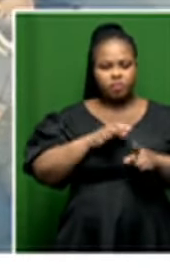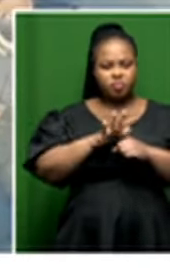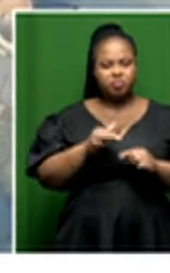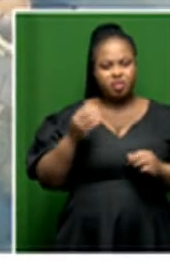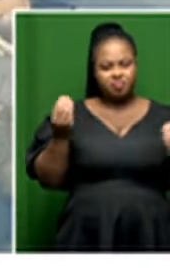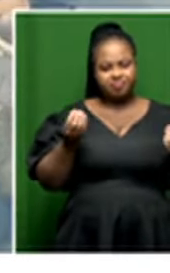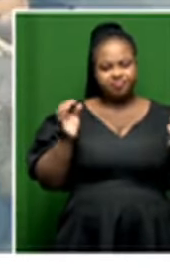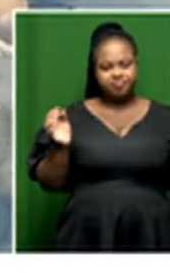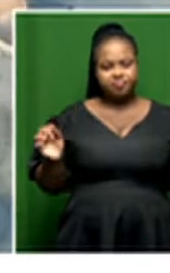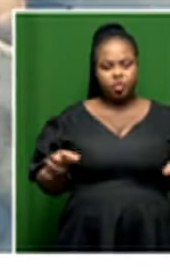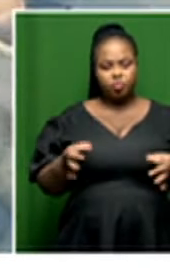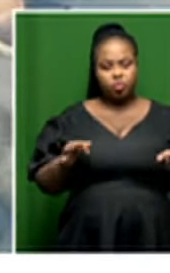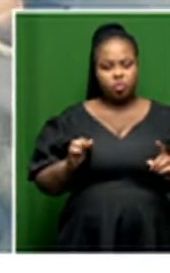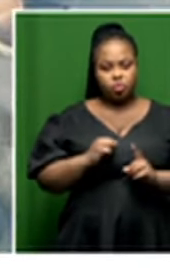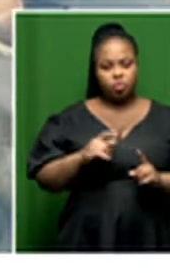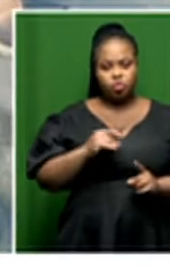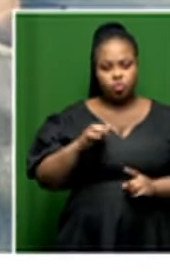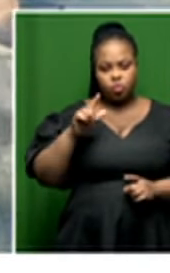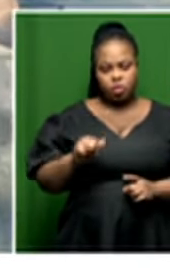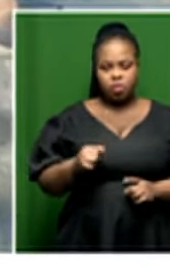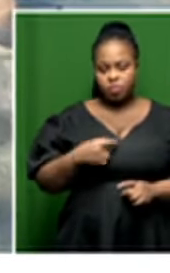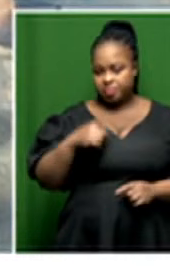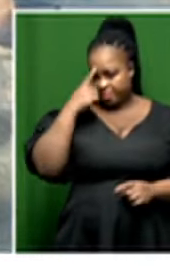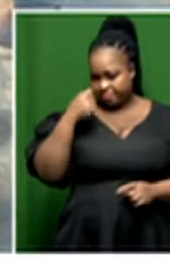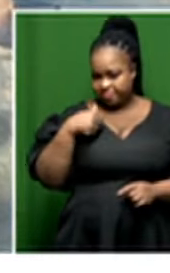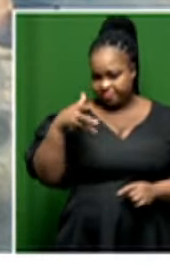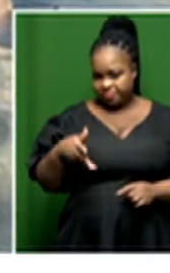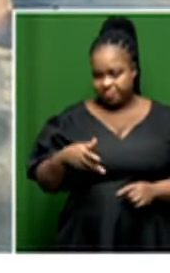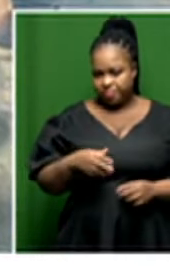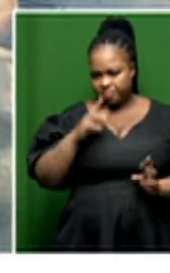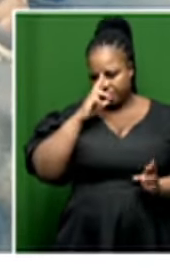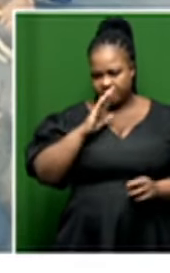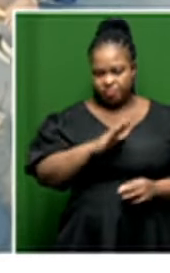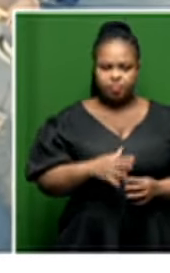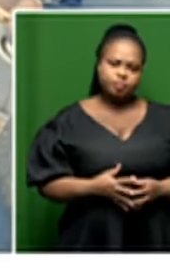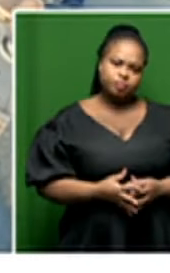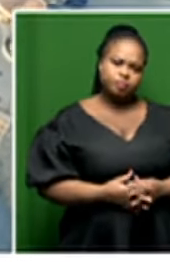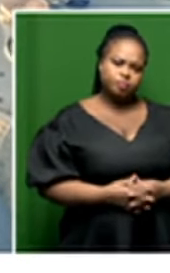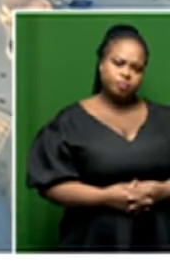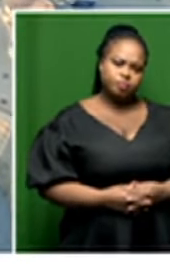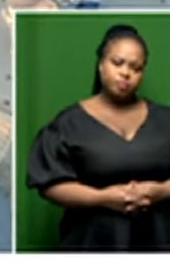Tshola, and we believe that they will be here to pay their respects.